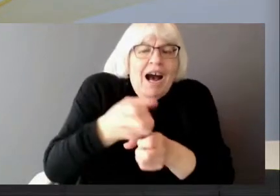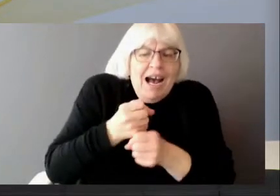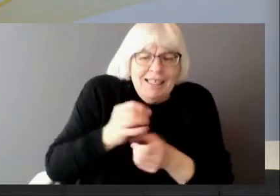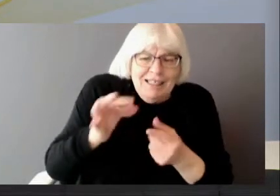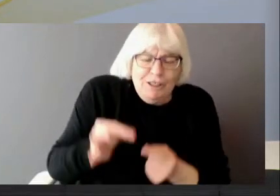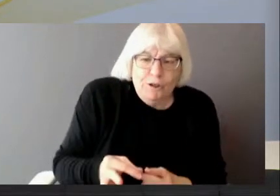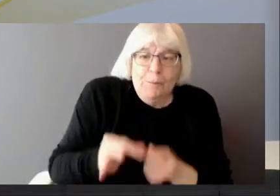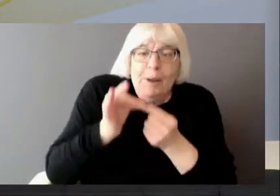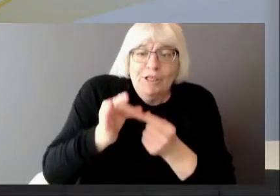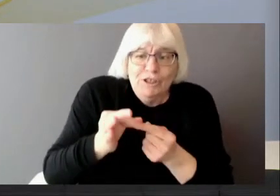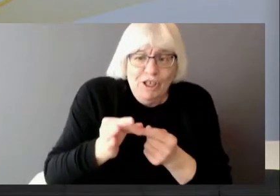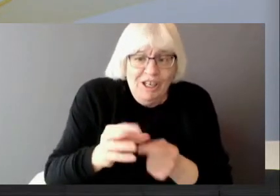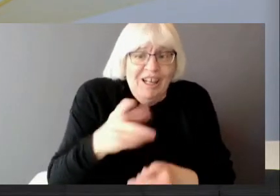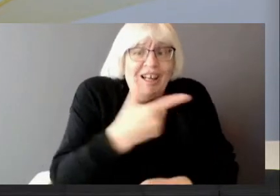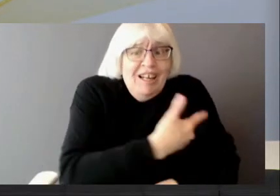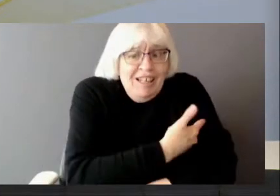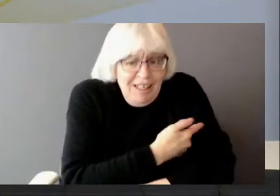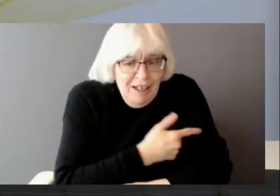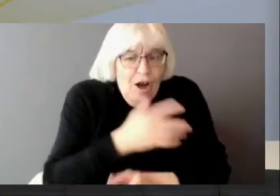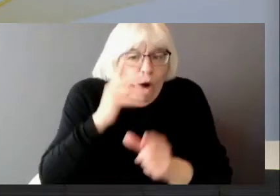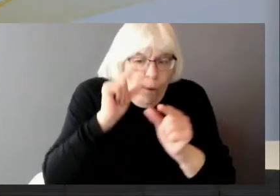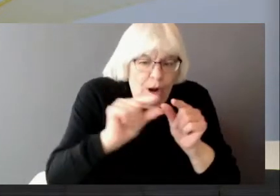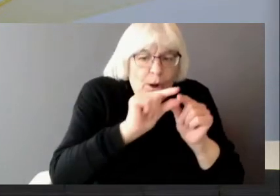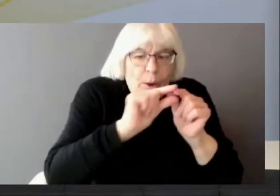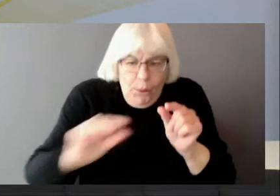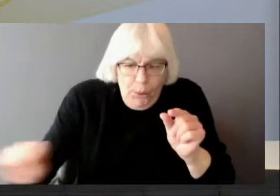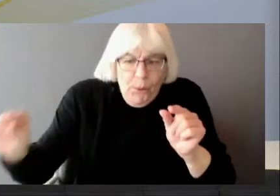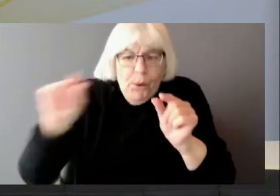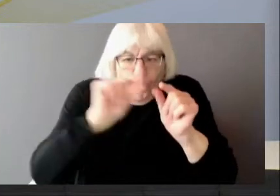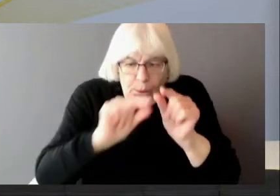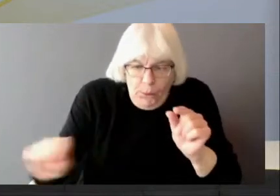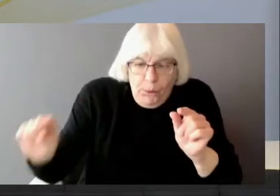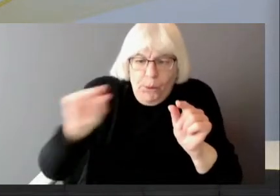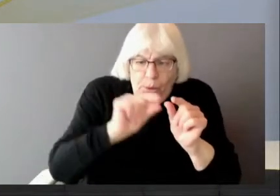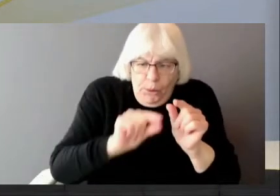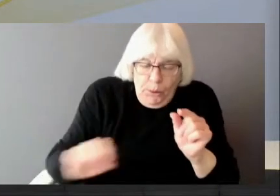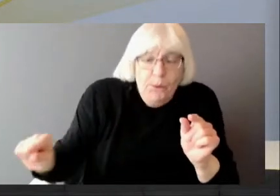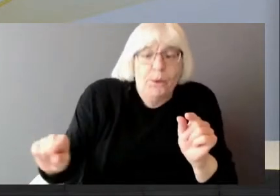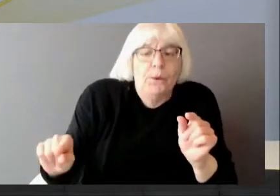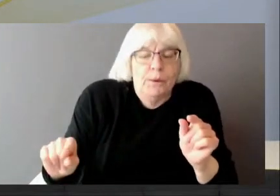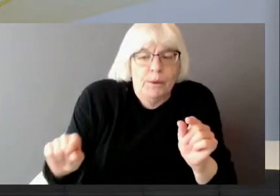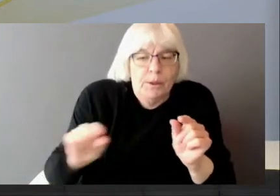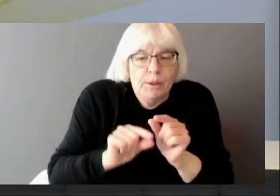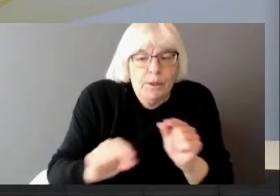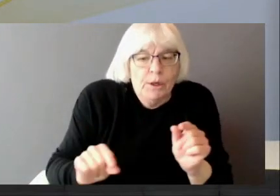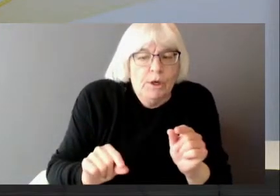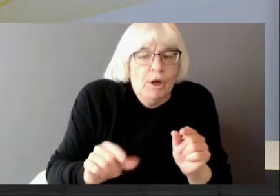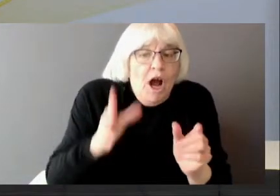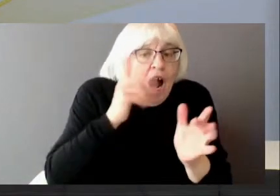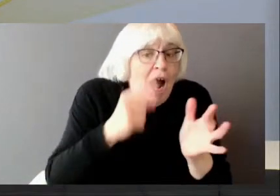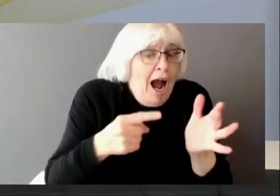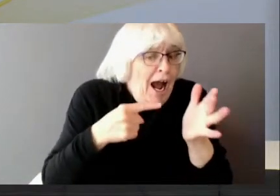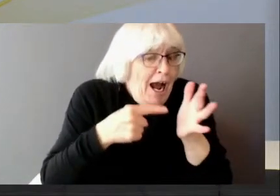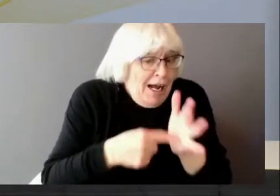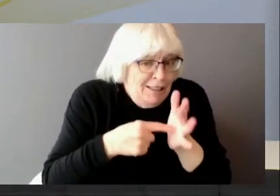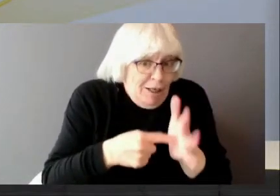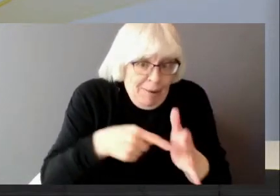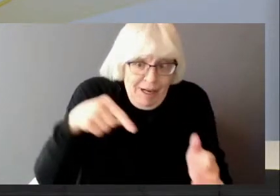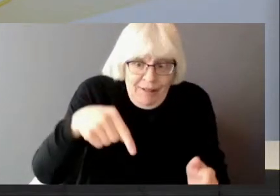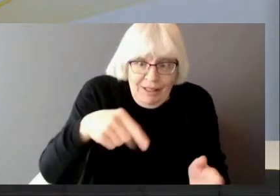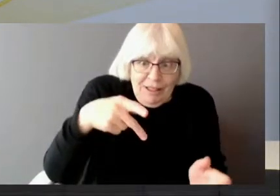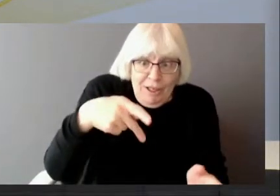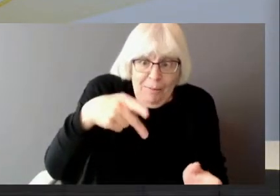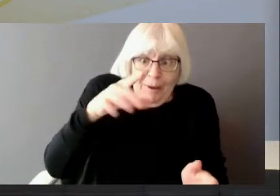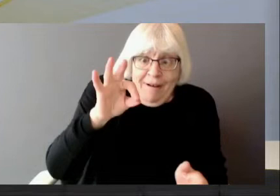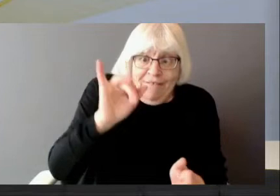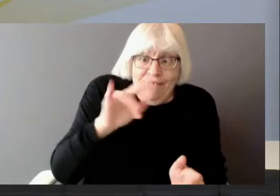of Pfizer. For instance, instead of receiving 975 doses of Pfizer this week, we'll actually